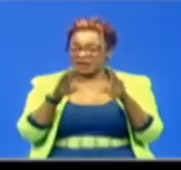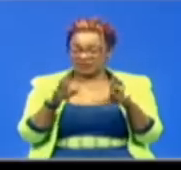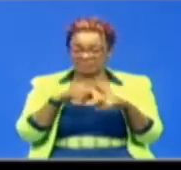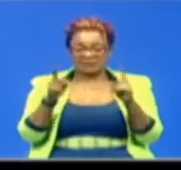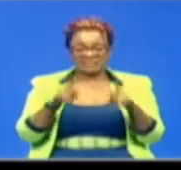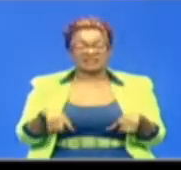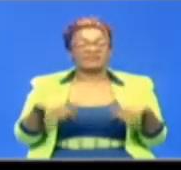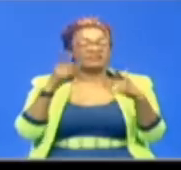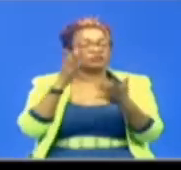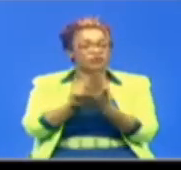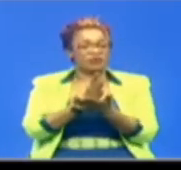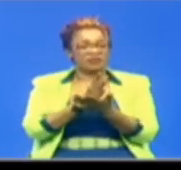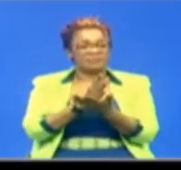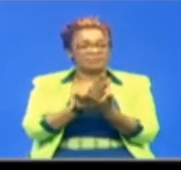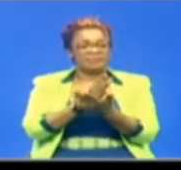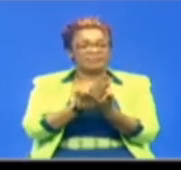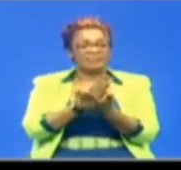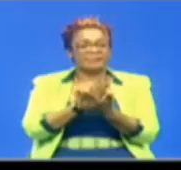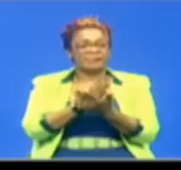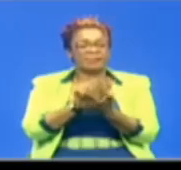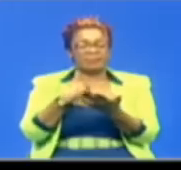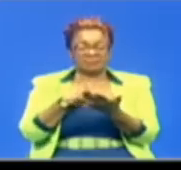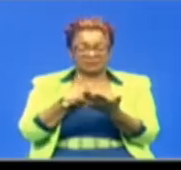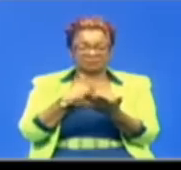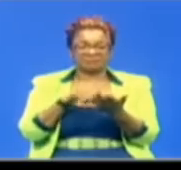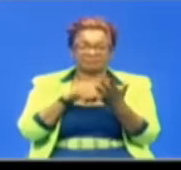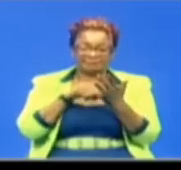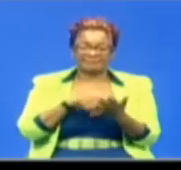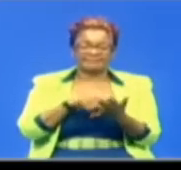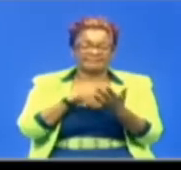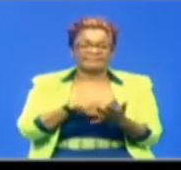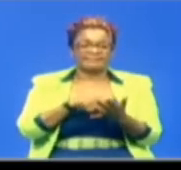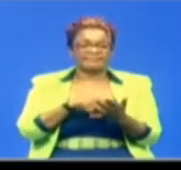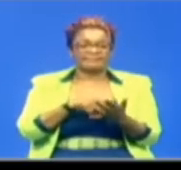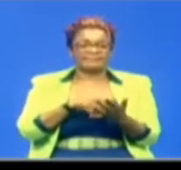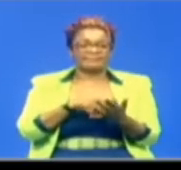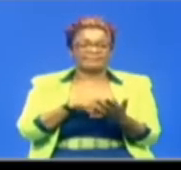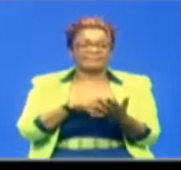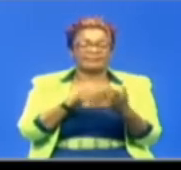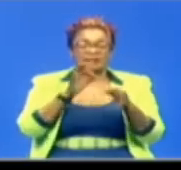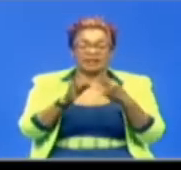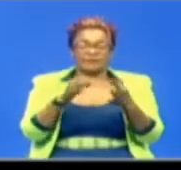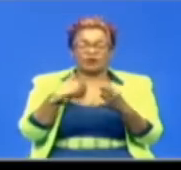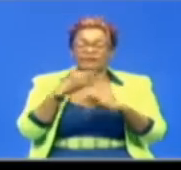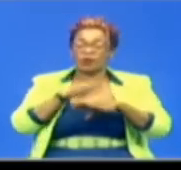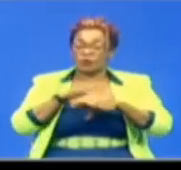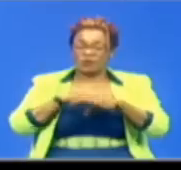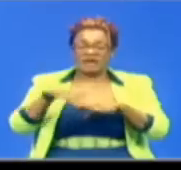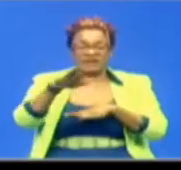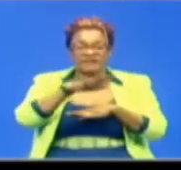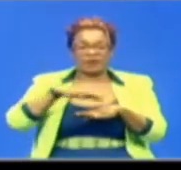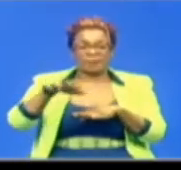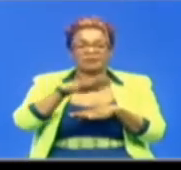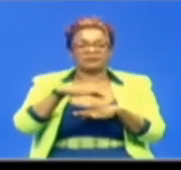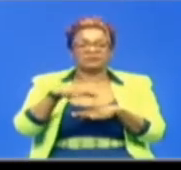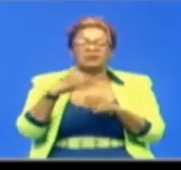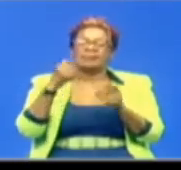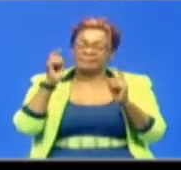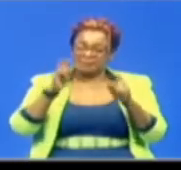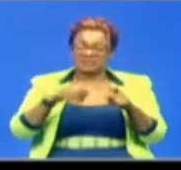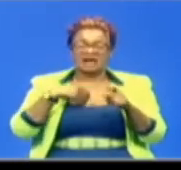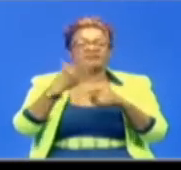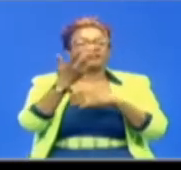truth. Ningesisitiza kila mtu awe anaweza kuwa na mazingira ya kupanda miti, awe na uzoefu wa kupanda